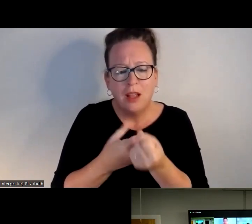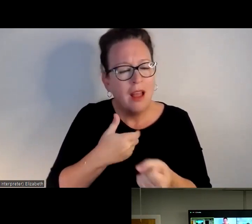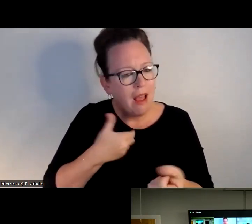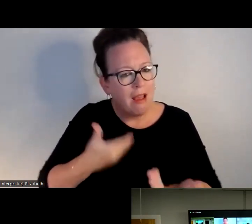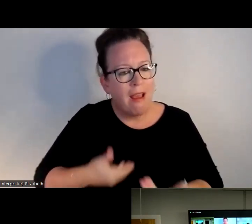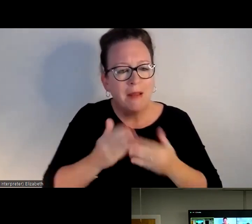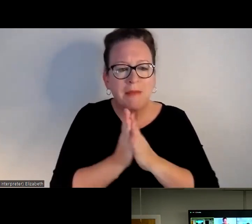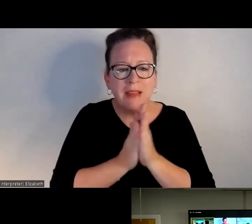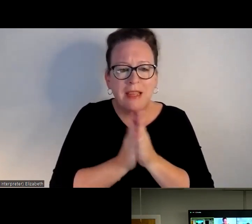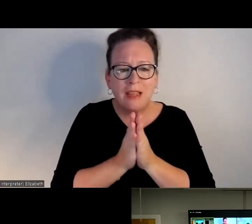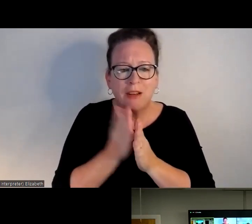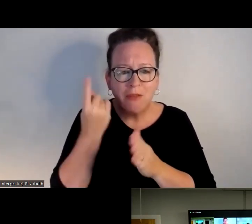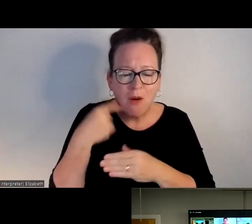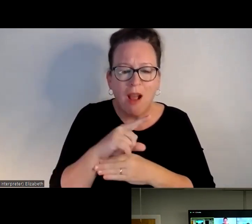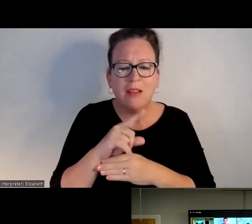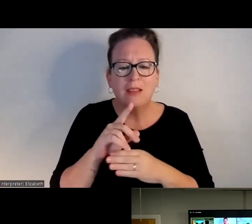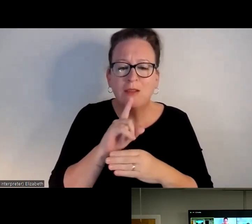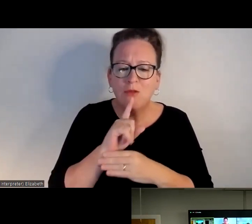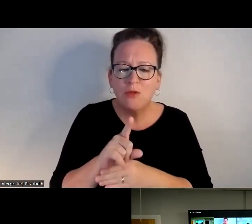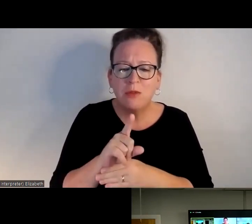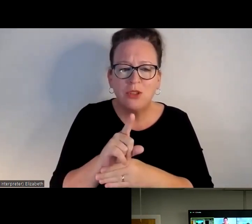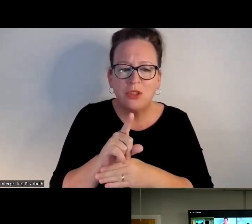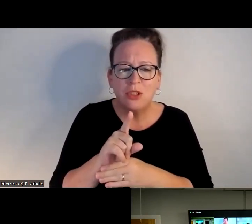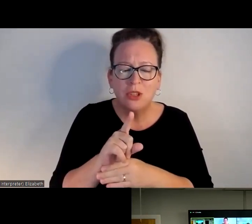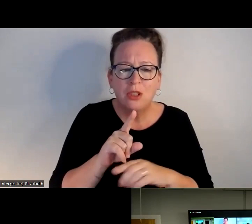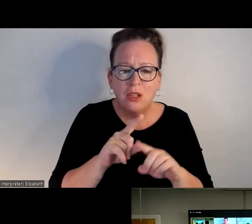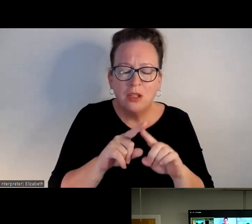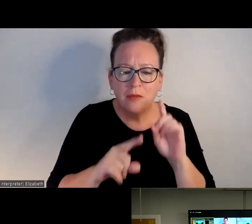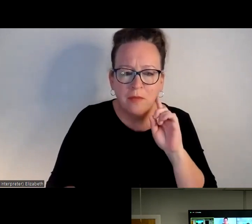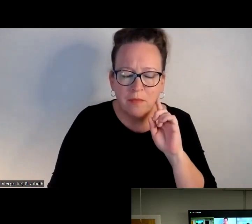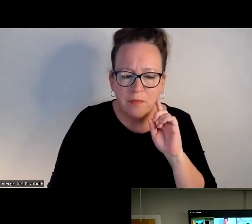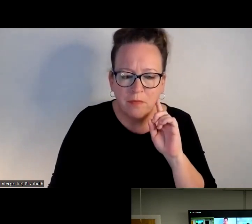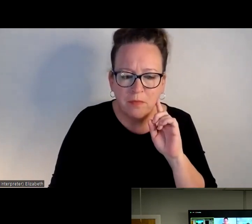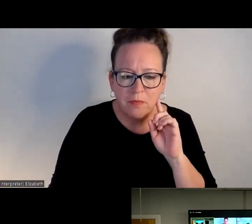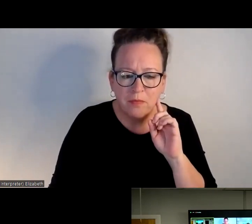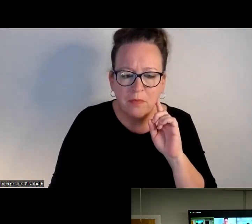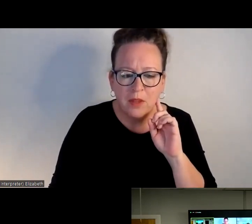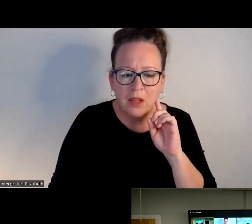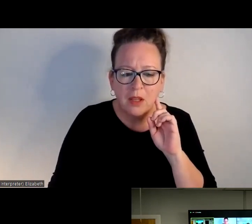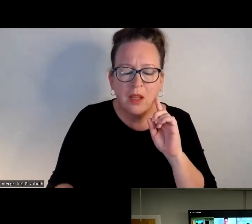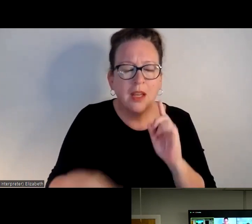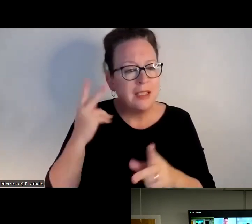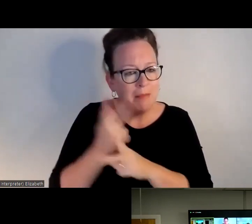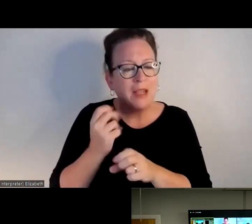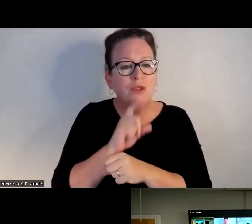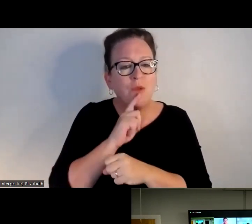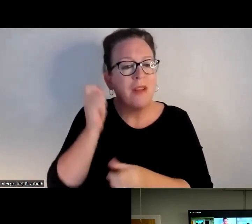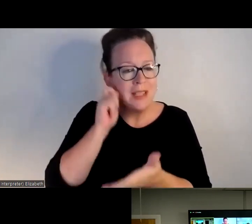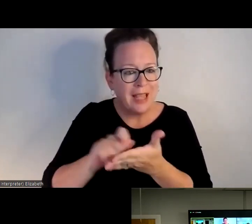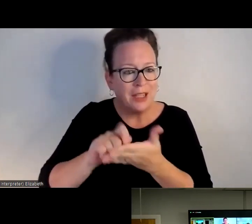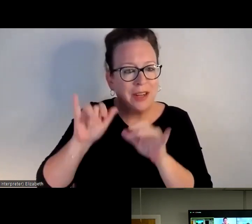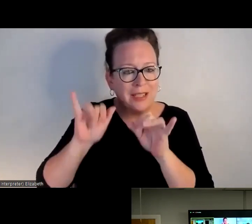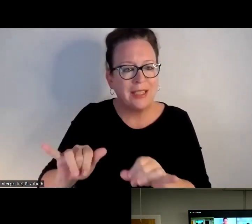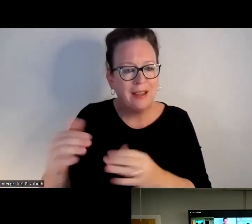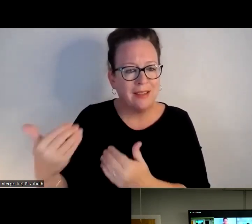us to actually be holding the Secretariat accountable. So I'm